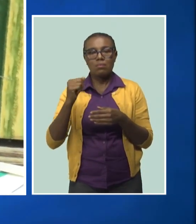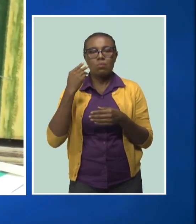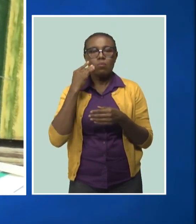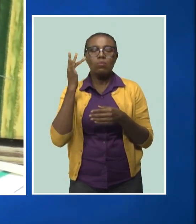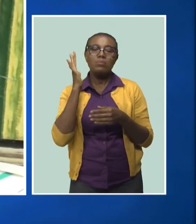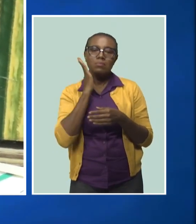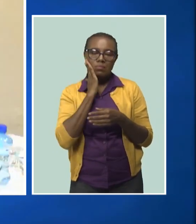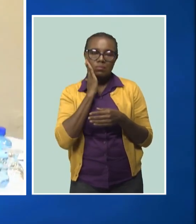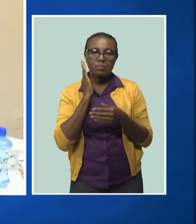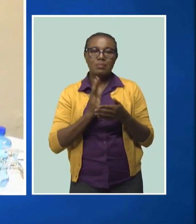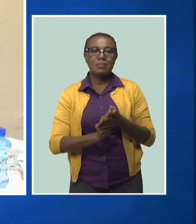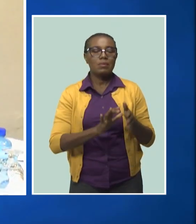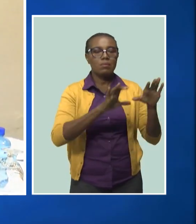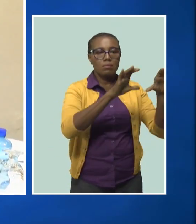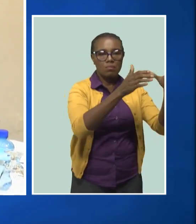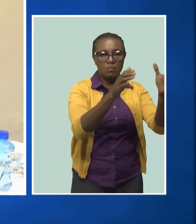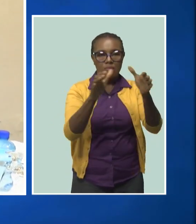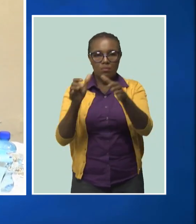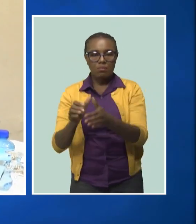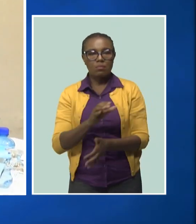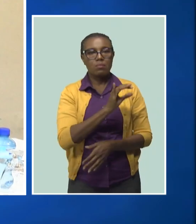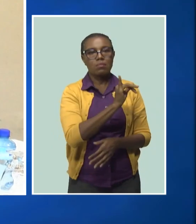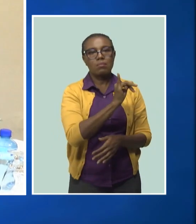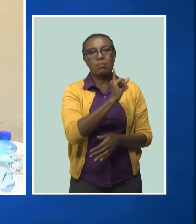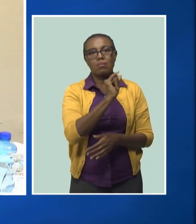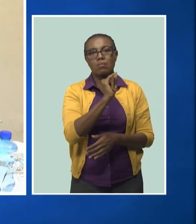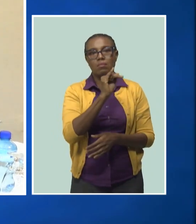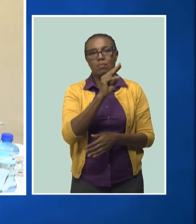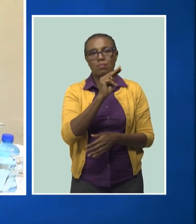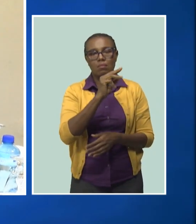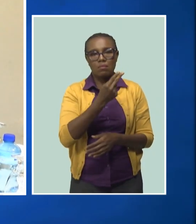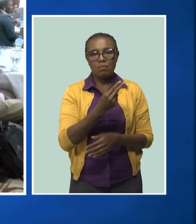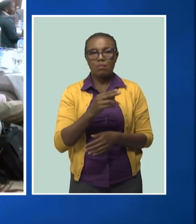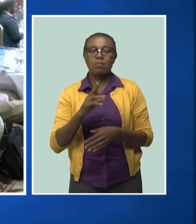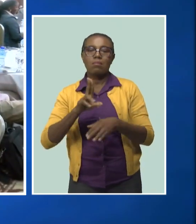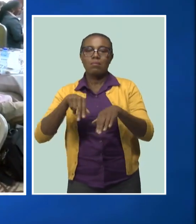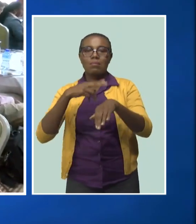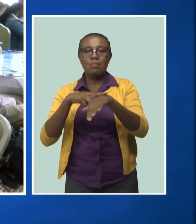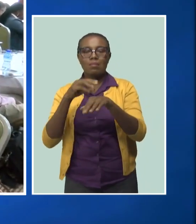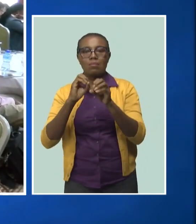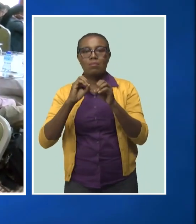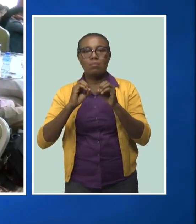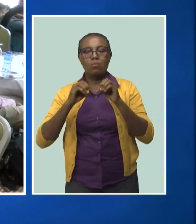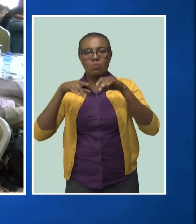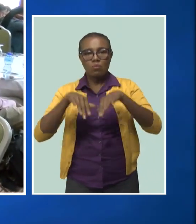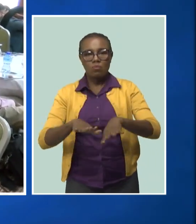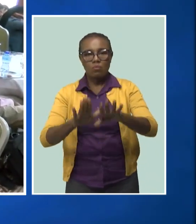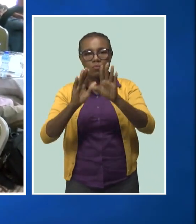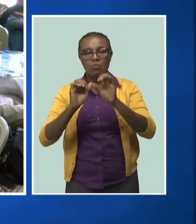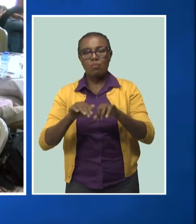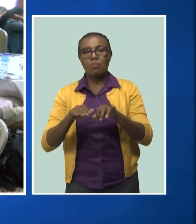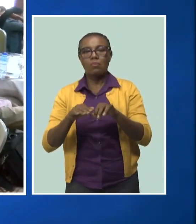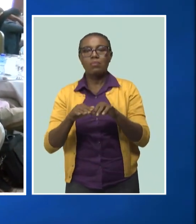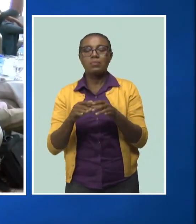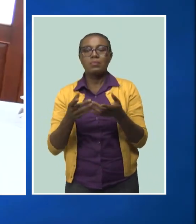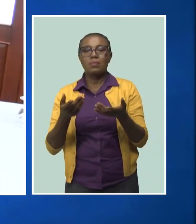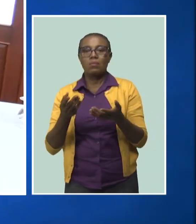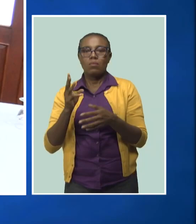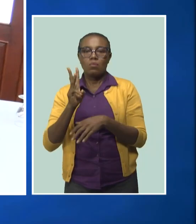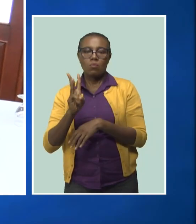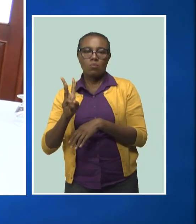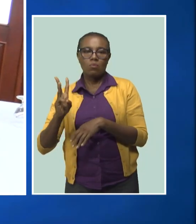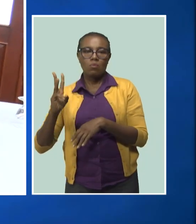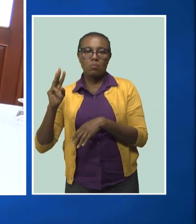of a number of agencies, including the CIMH, National Oceanic Atmospheric Administration, and the World